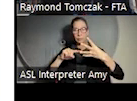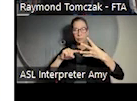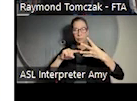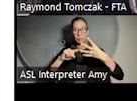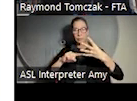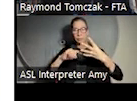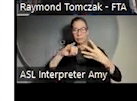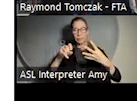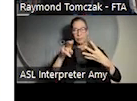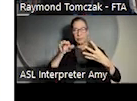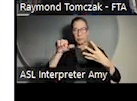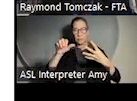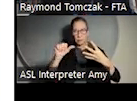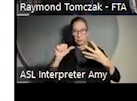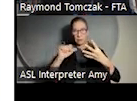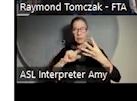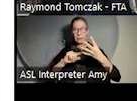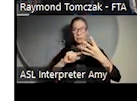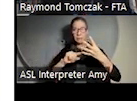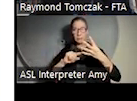Is Julia Campanelli with us?